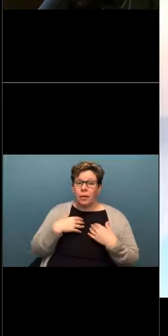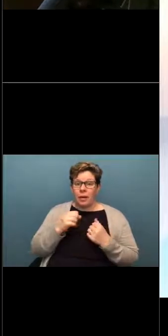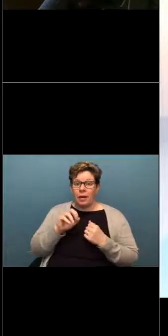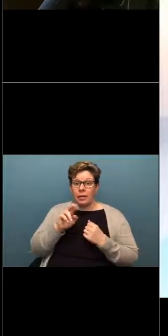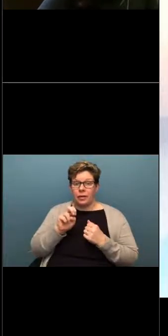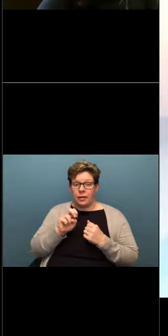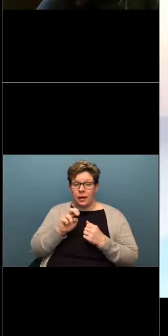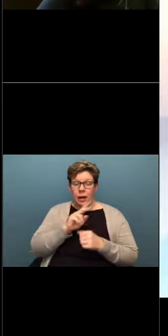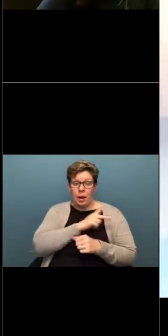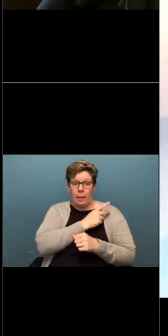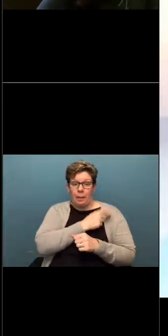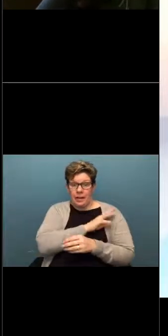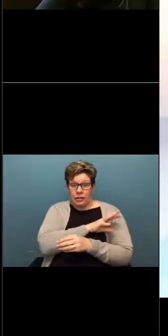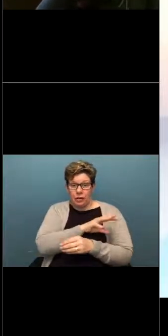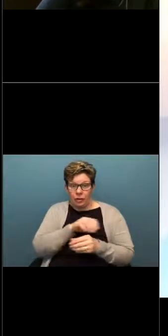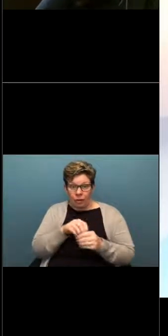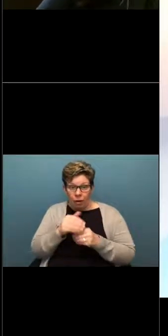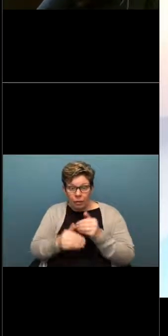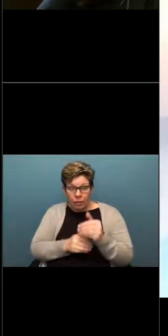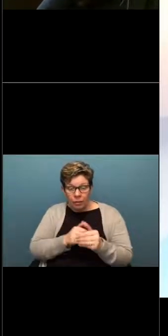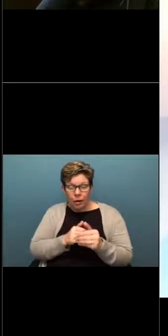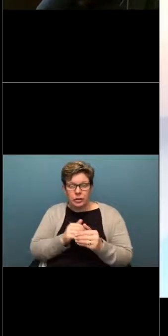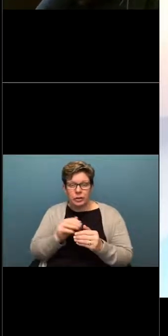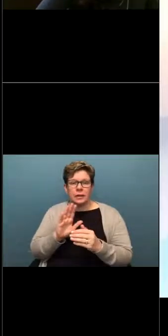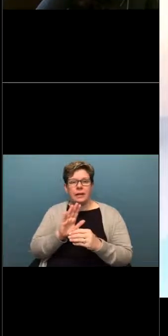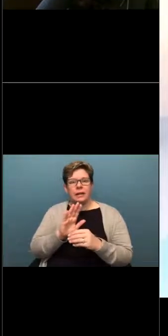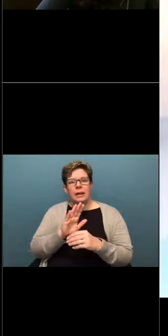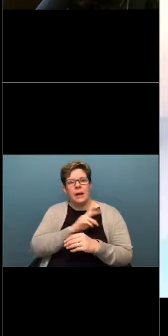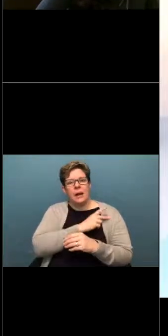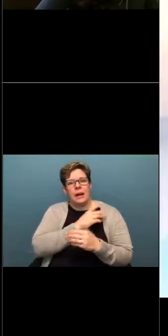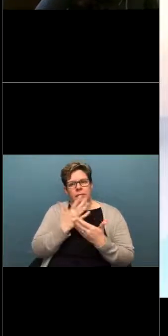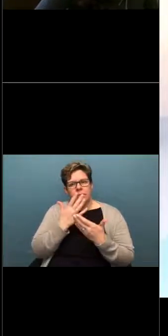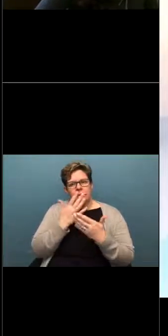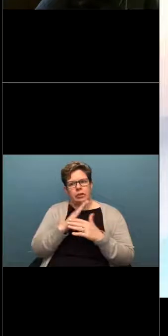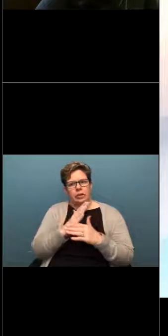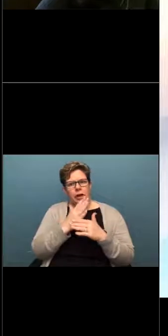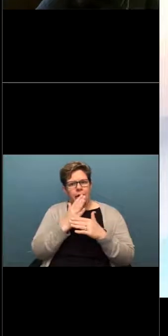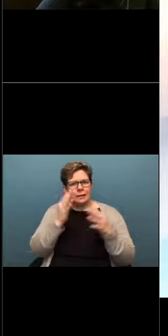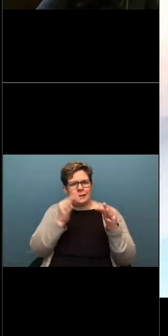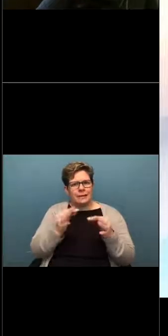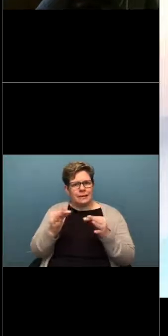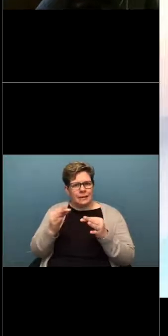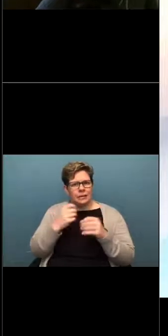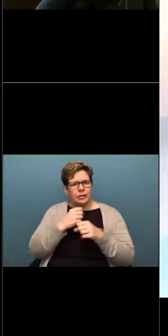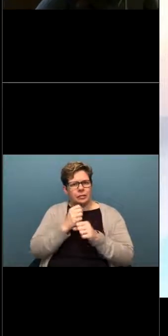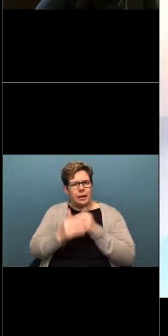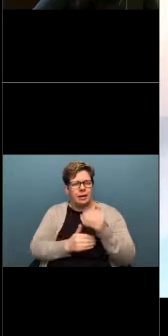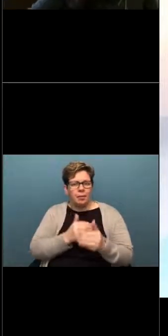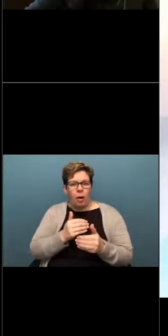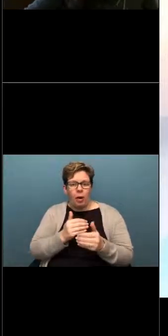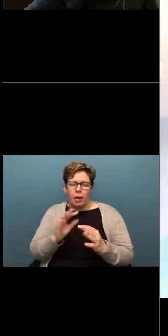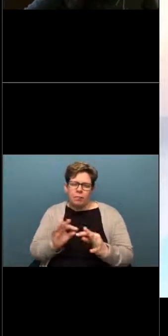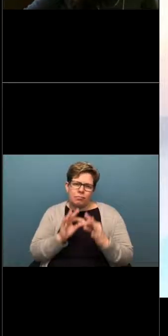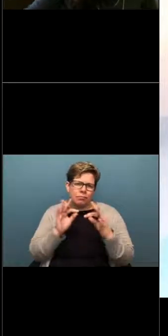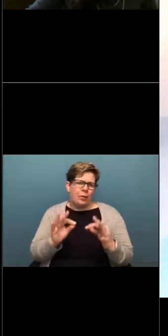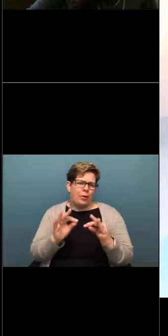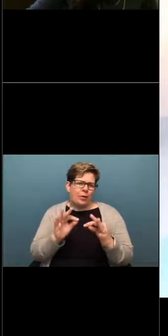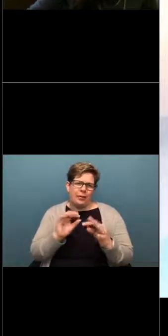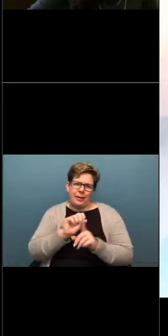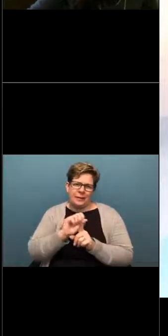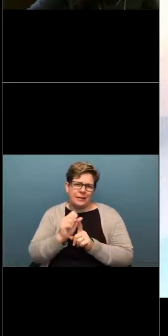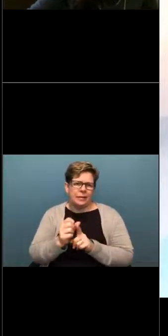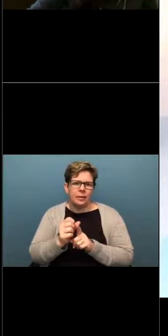and shared decision-making are the ideals and what we would like to see happen in medicine every day. This is really the type of care